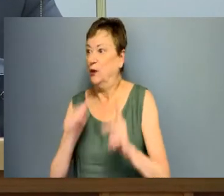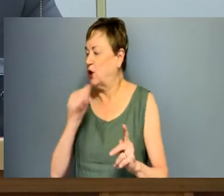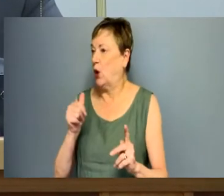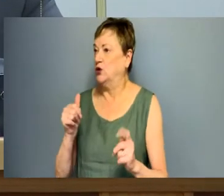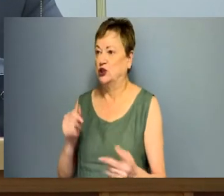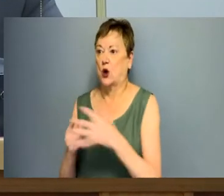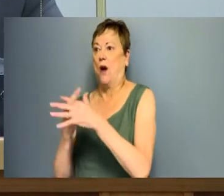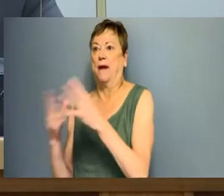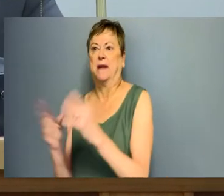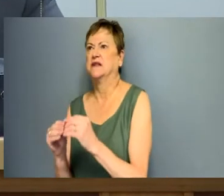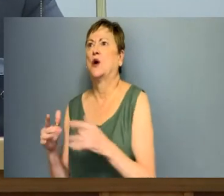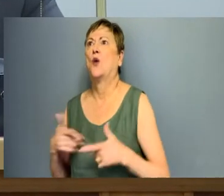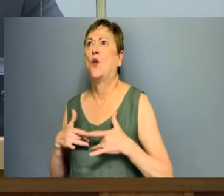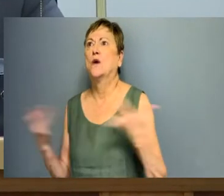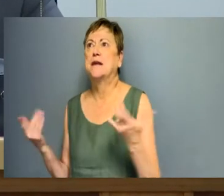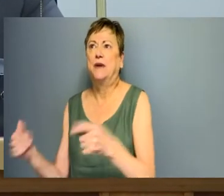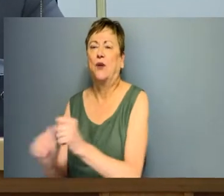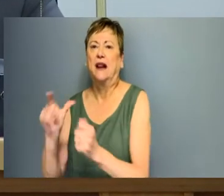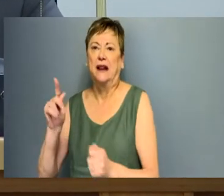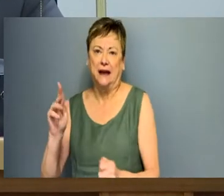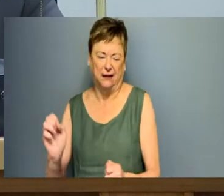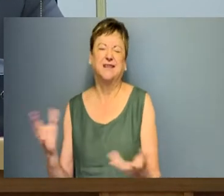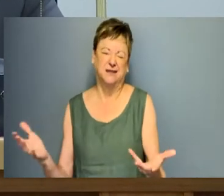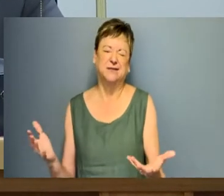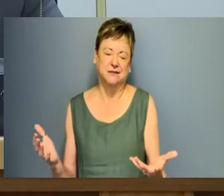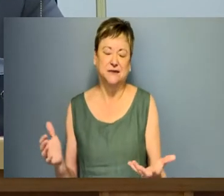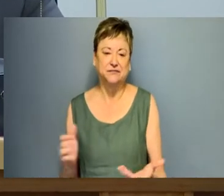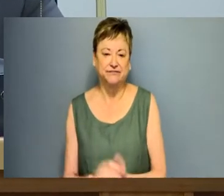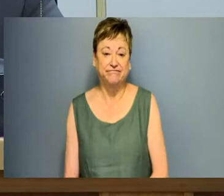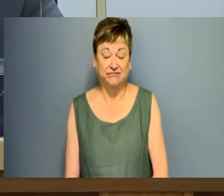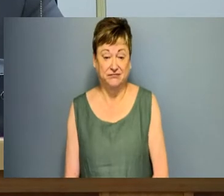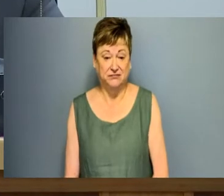what's happening to the lake. Jeff, so, yeah. So, Sheriff?